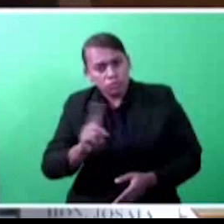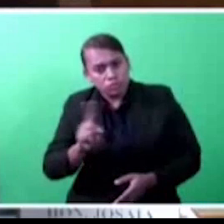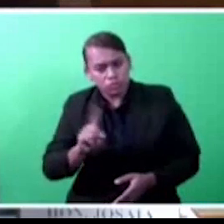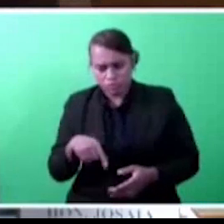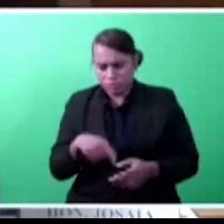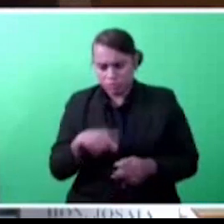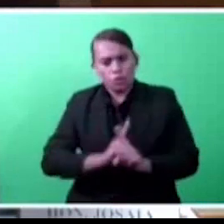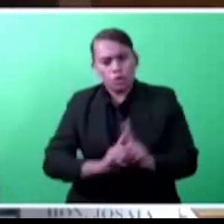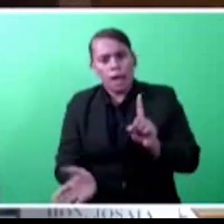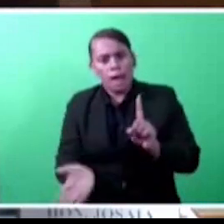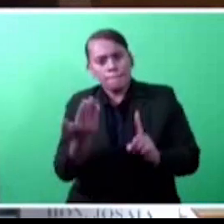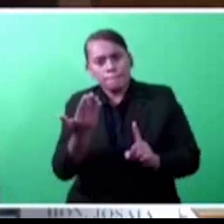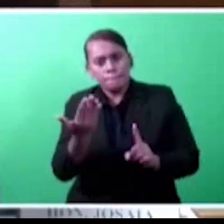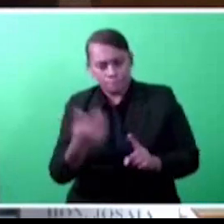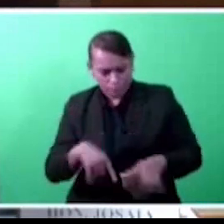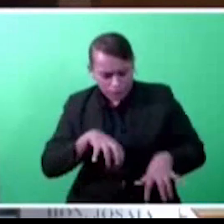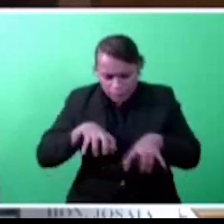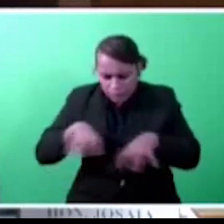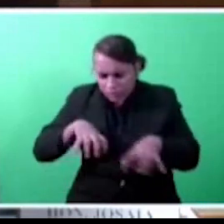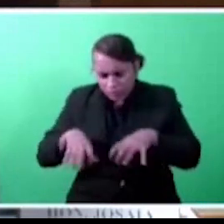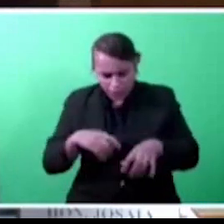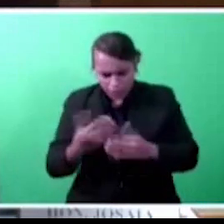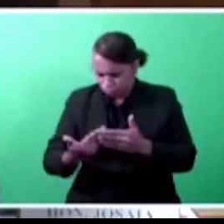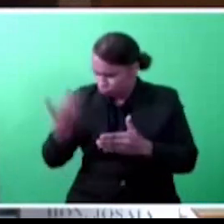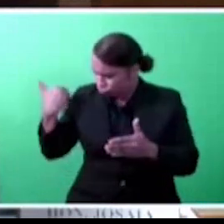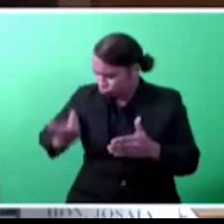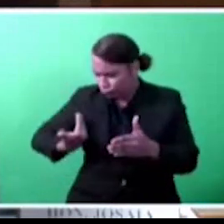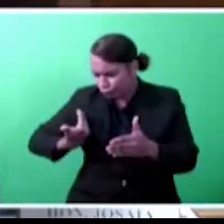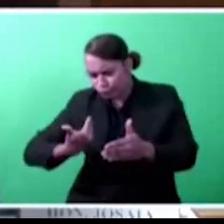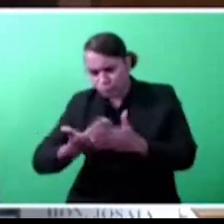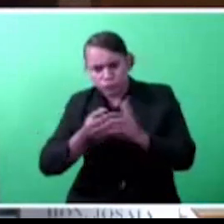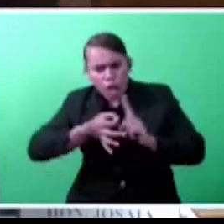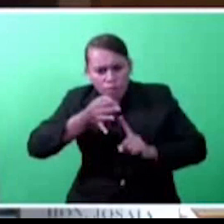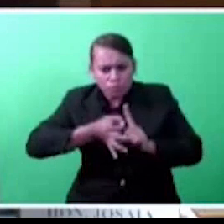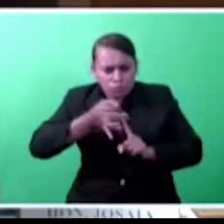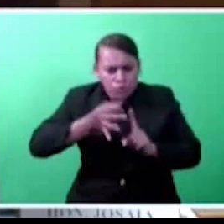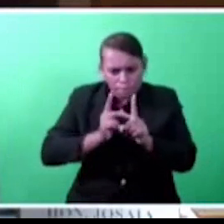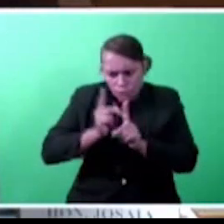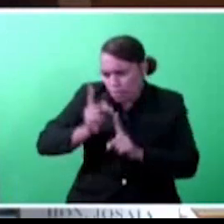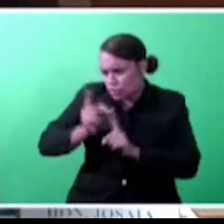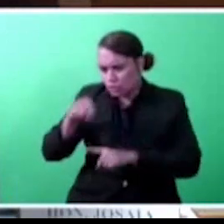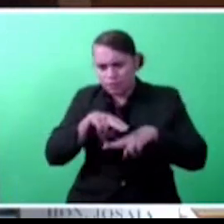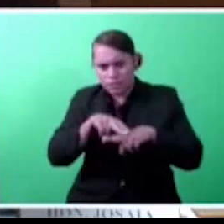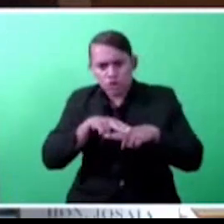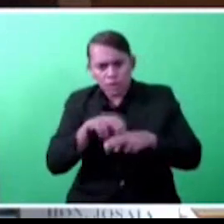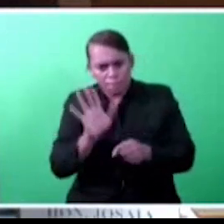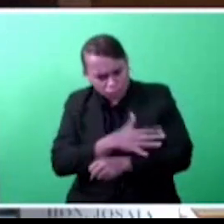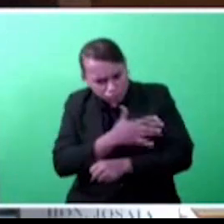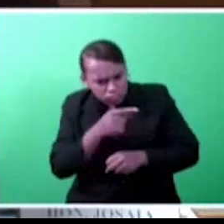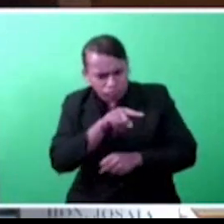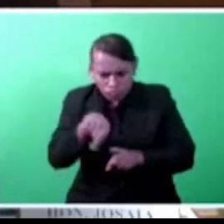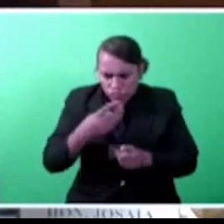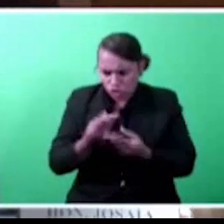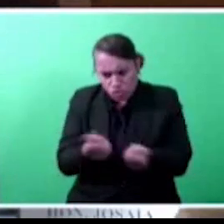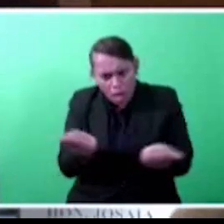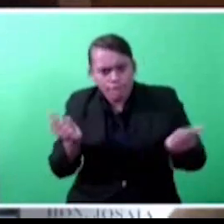on-site activities to validate progress made by Fiji in resolving its safety oversight deficiencies that